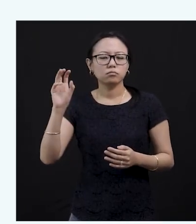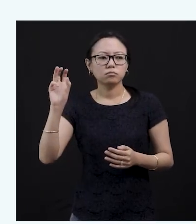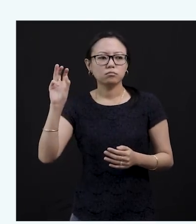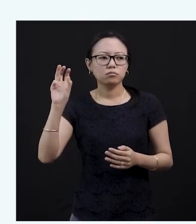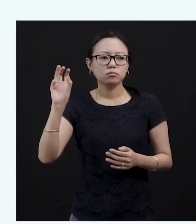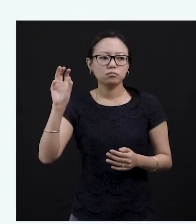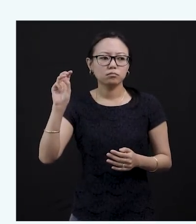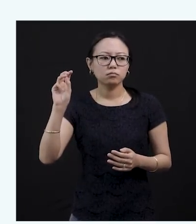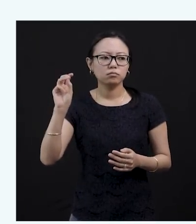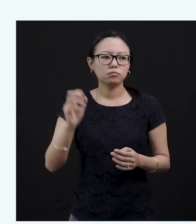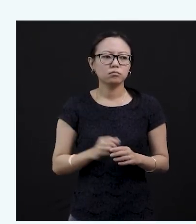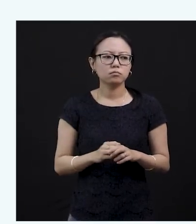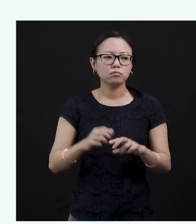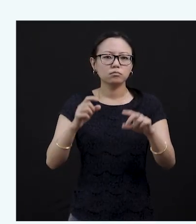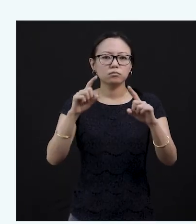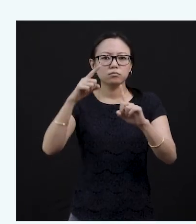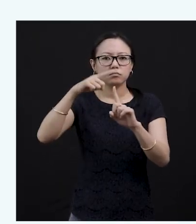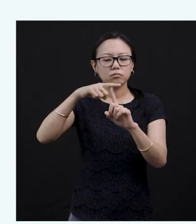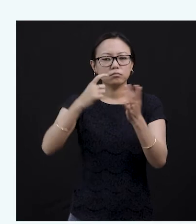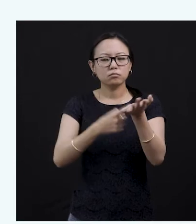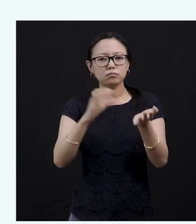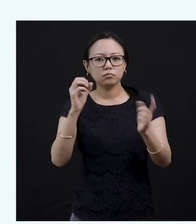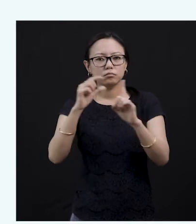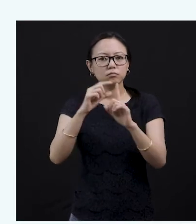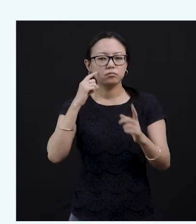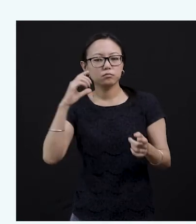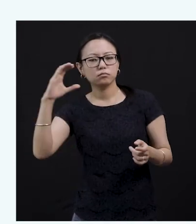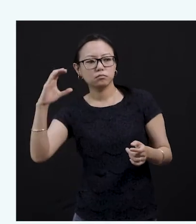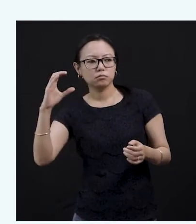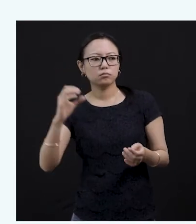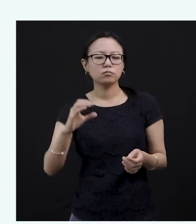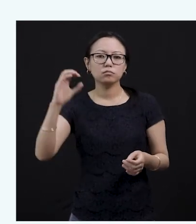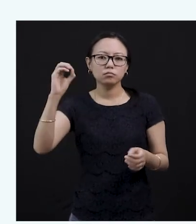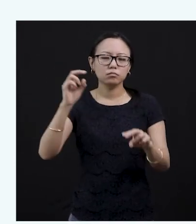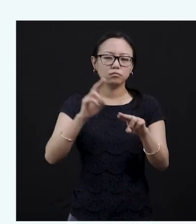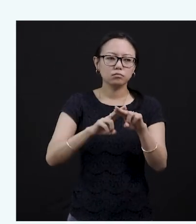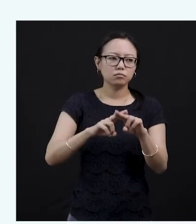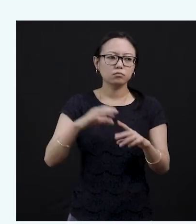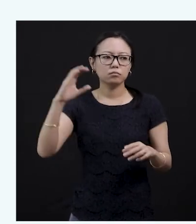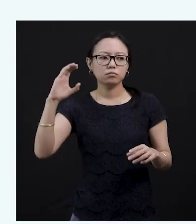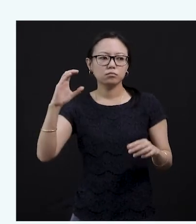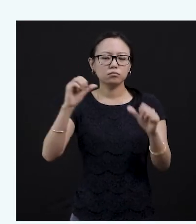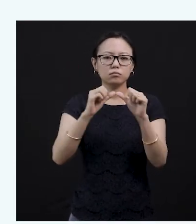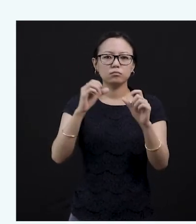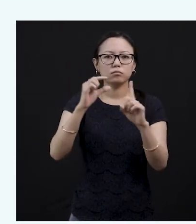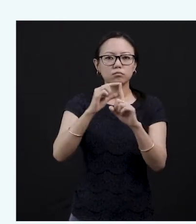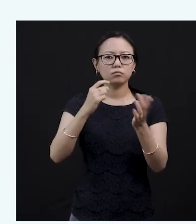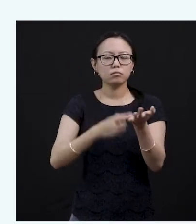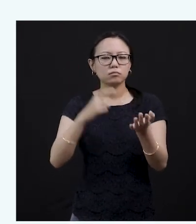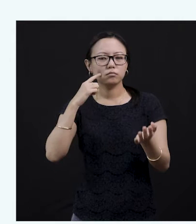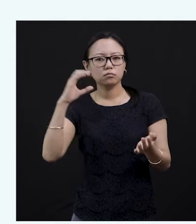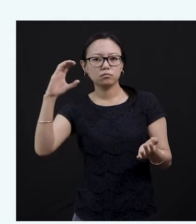written the names here. You can see once more. Number 1 is Tropic of Cancer. Number